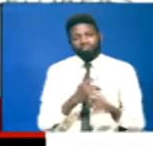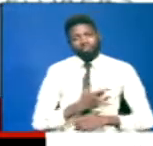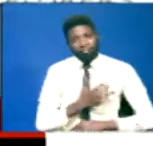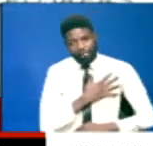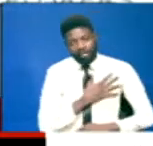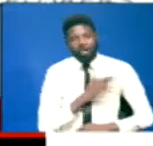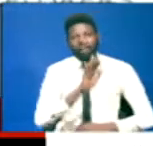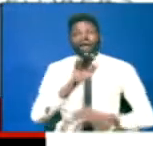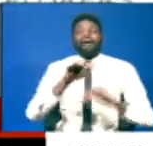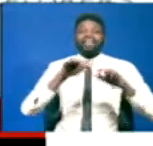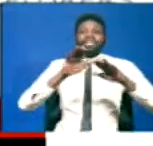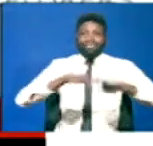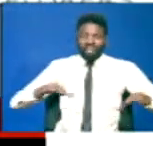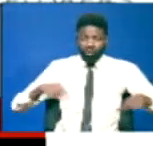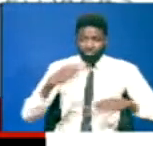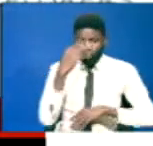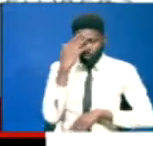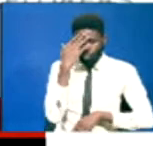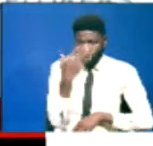them